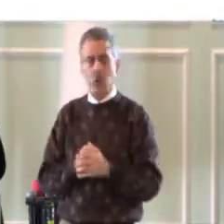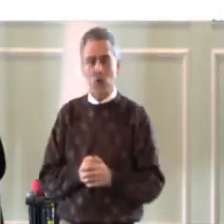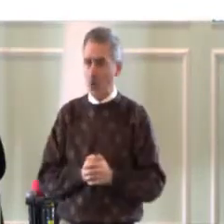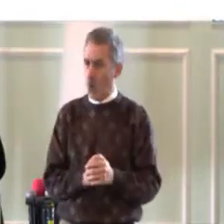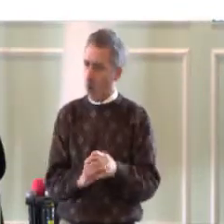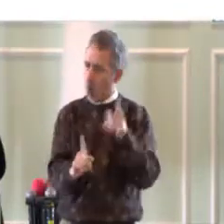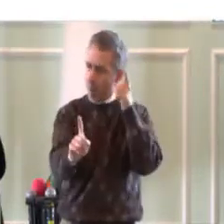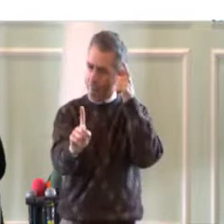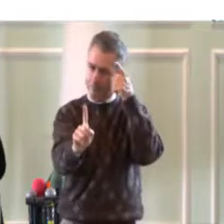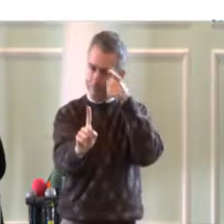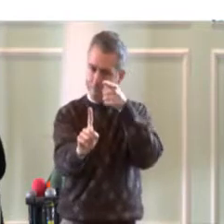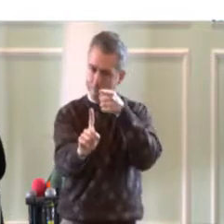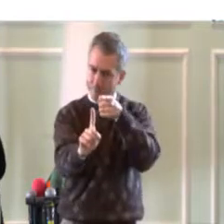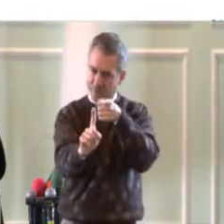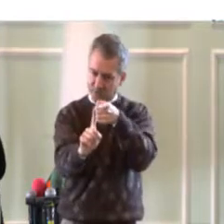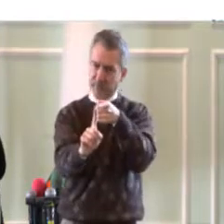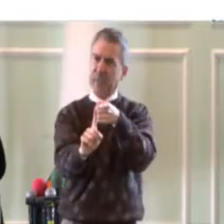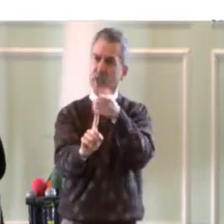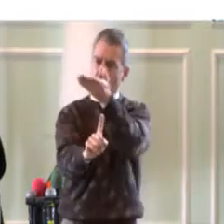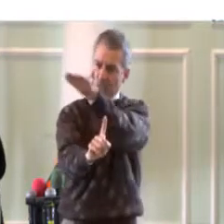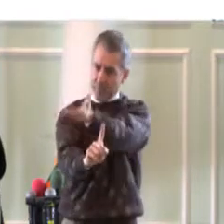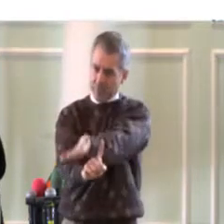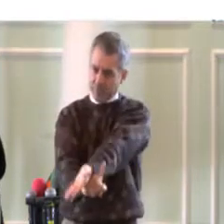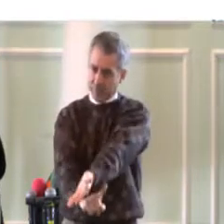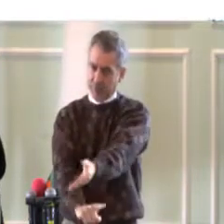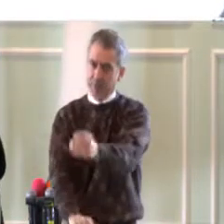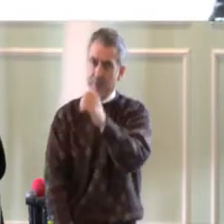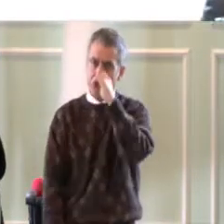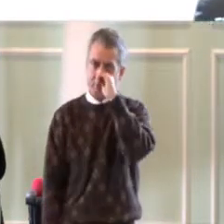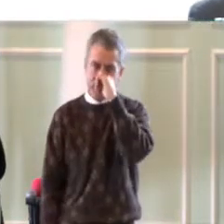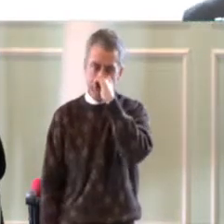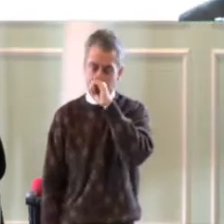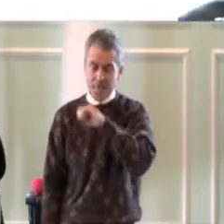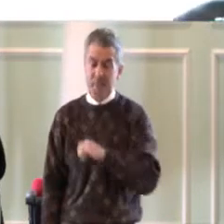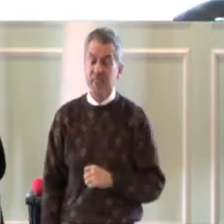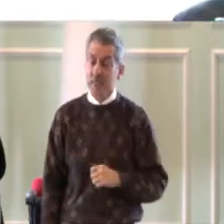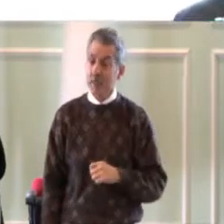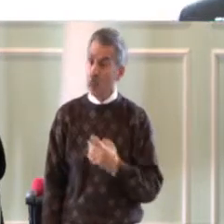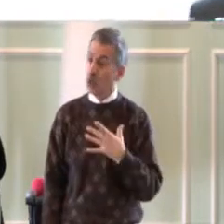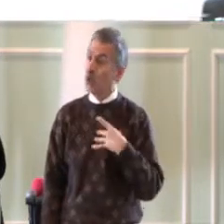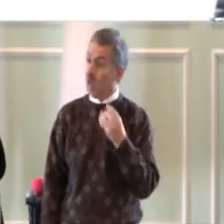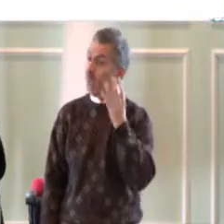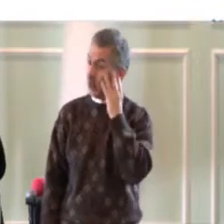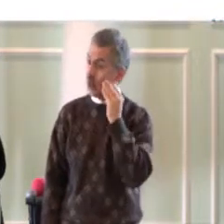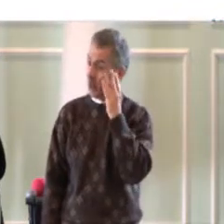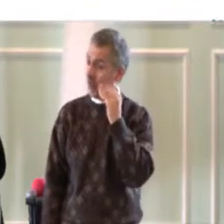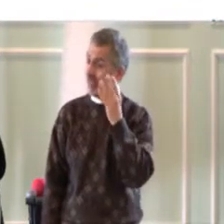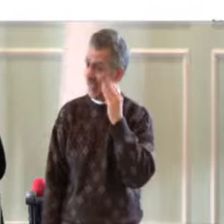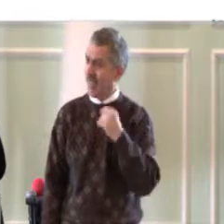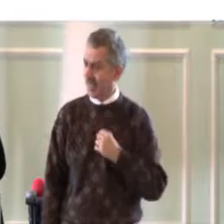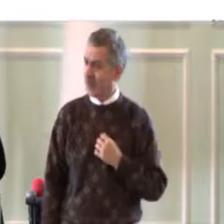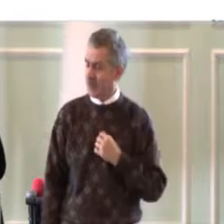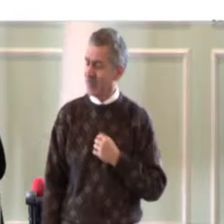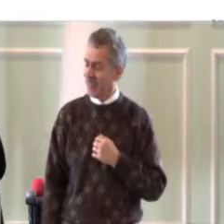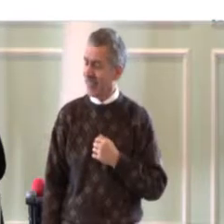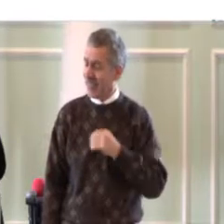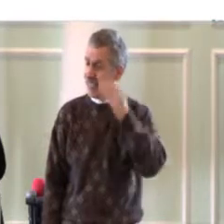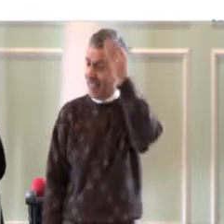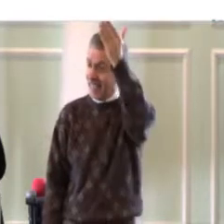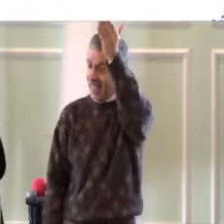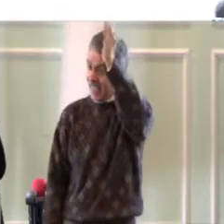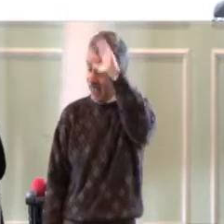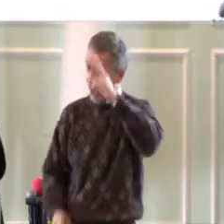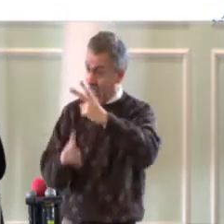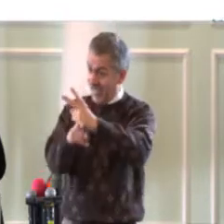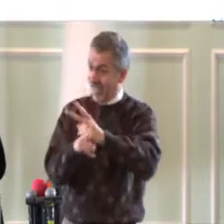to Job himself by God. Wouldn't you like to experience that sometimes? Do you have